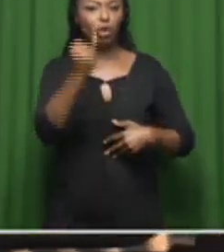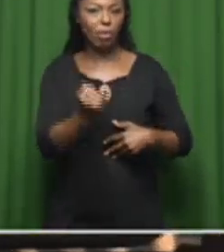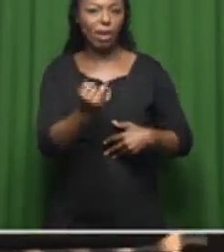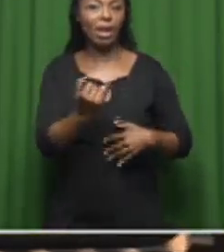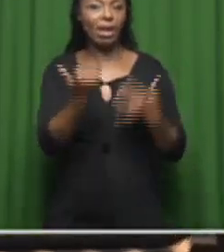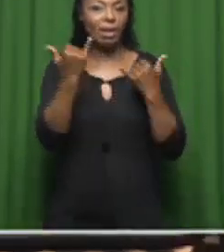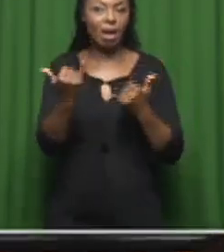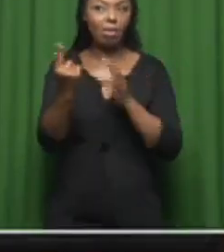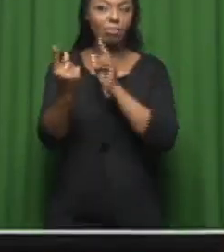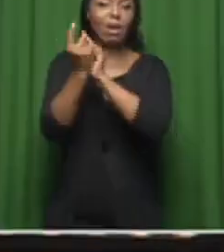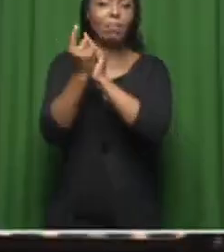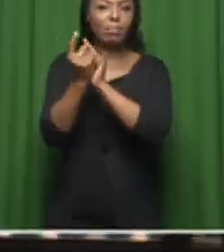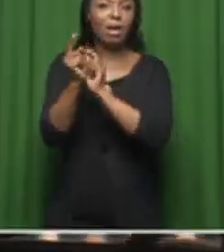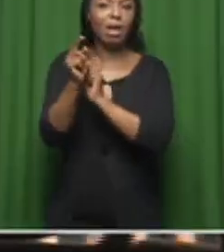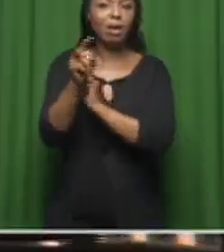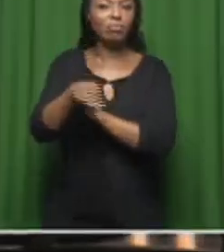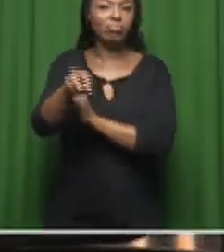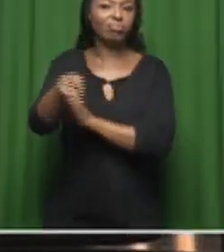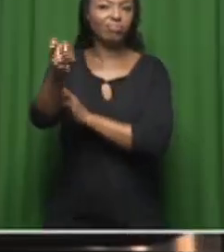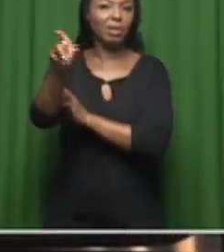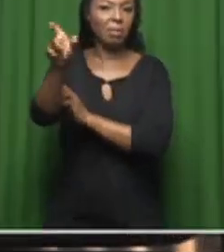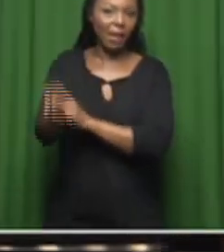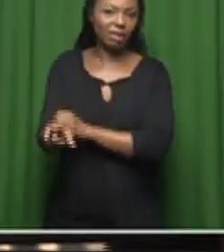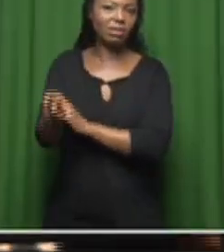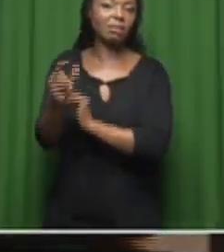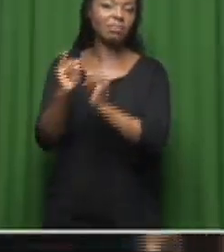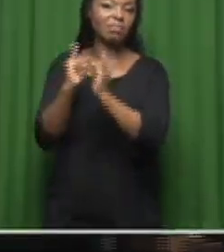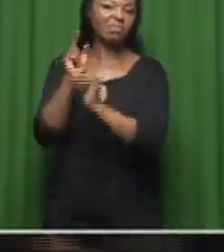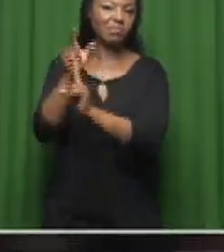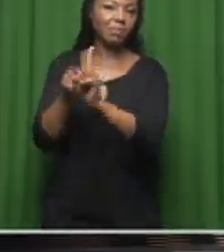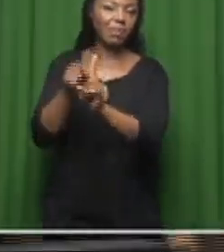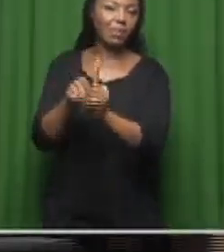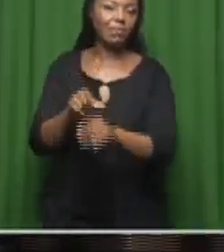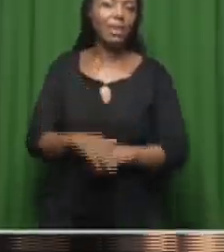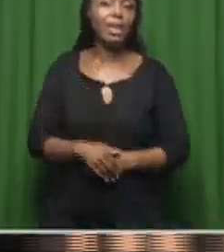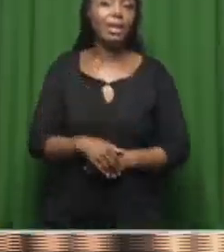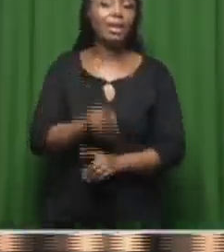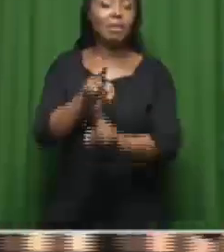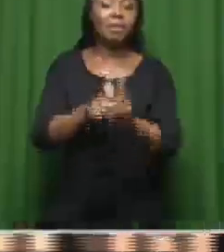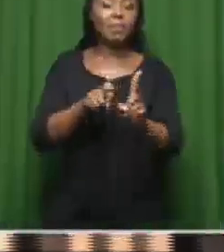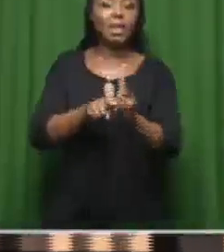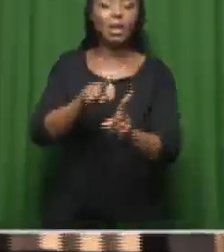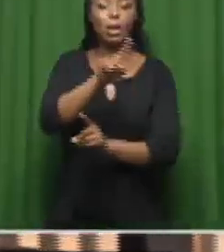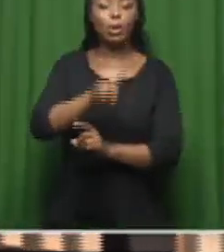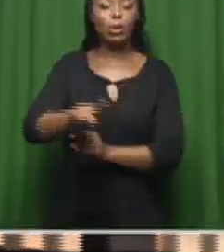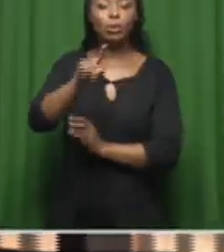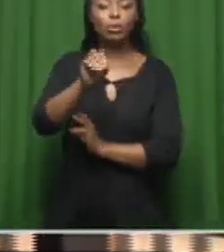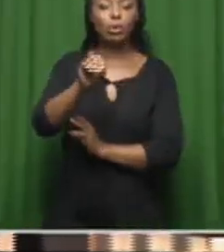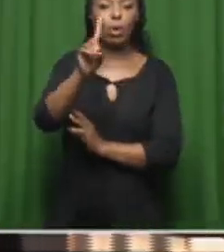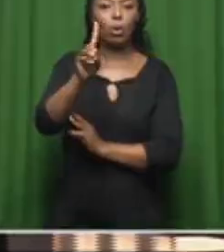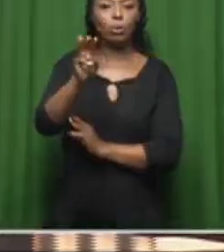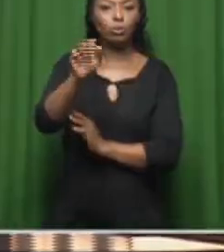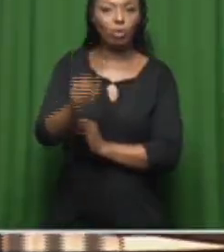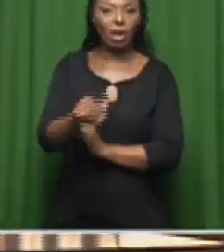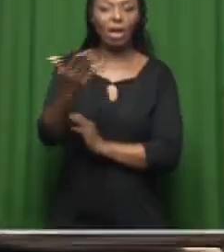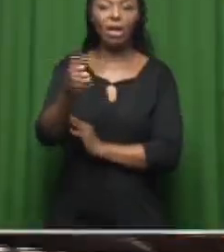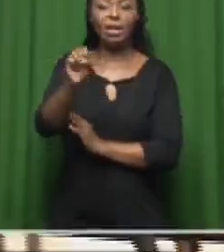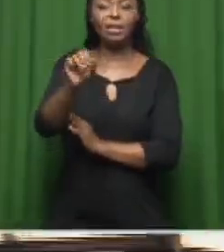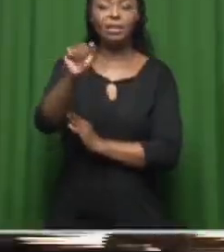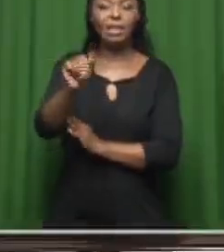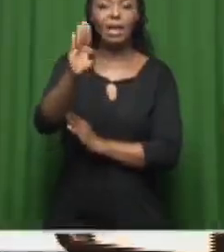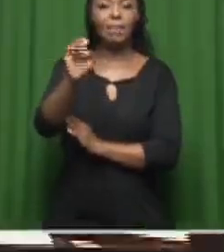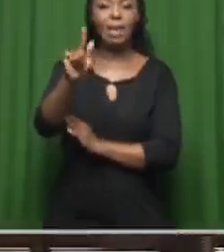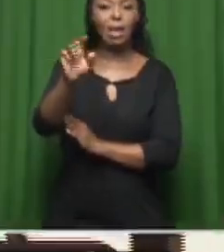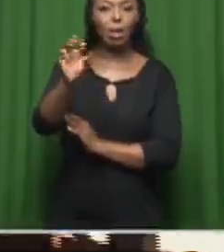tour guide. Now, someone who knows Ponte City more than I do is Zodwa Sabela. She is a tour guide under Dlala Nje, which is an